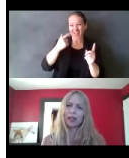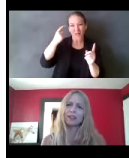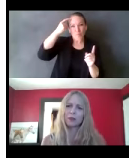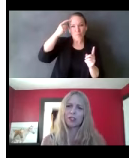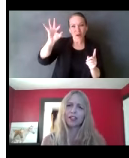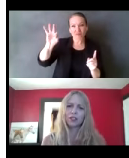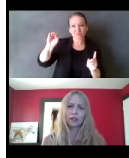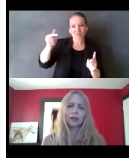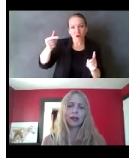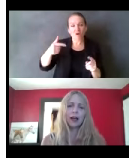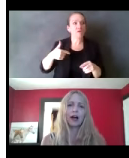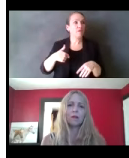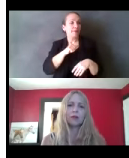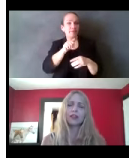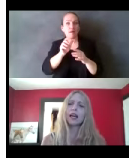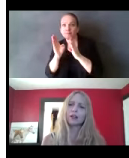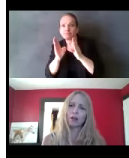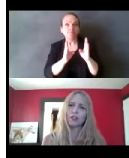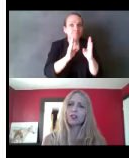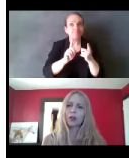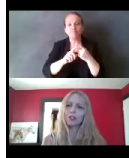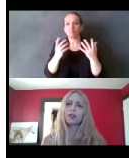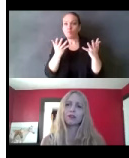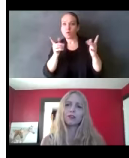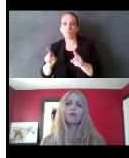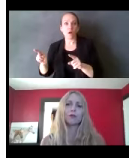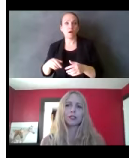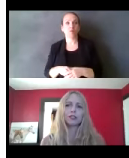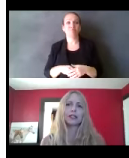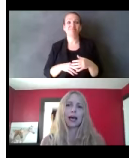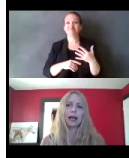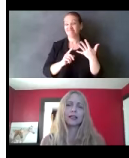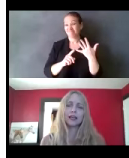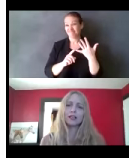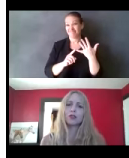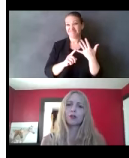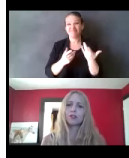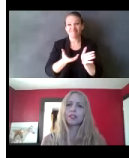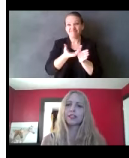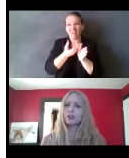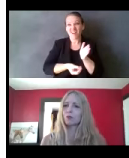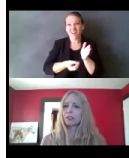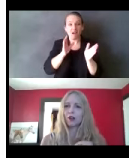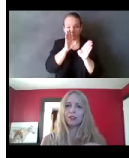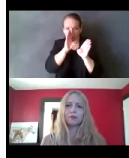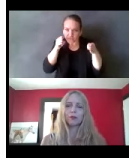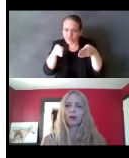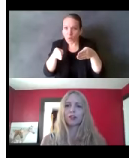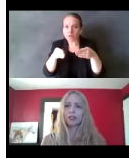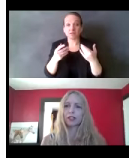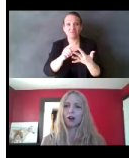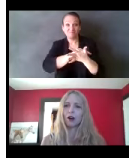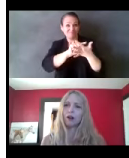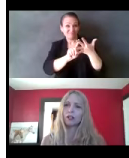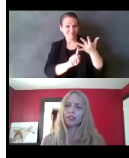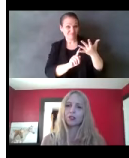You're not paying as much attention. And the lack of concentration also folds into that. So those things resulting from